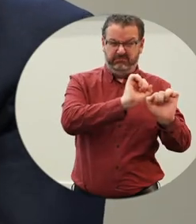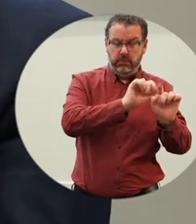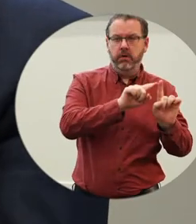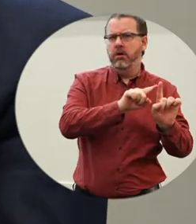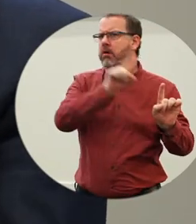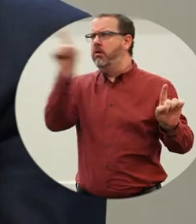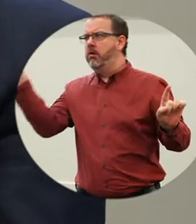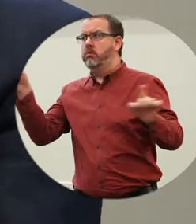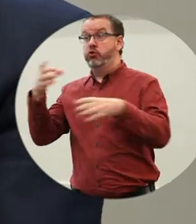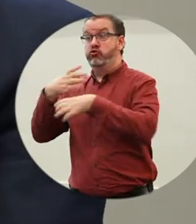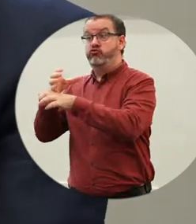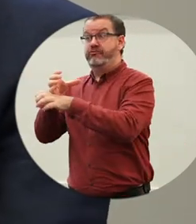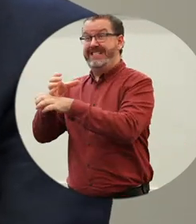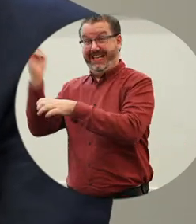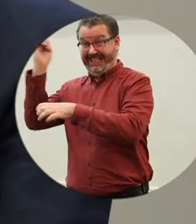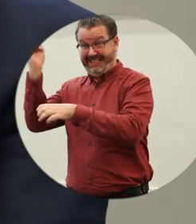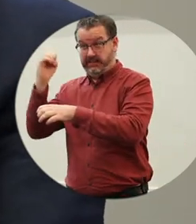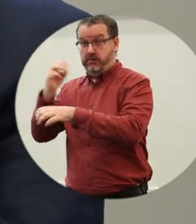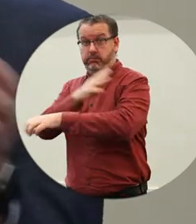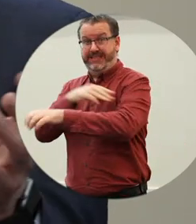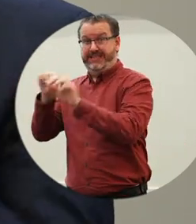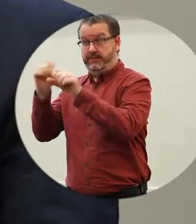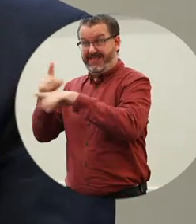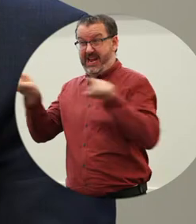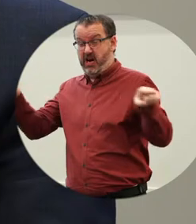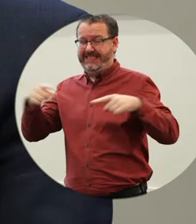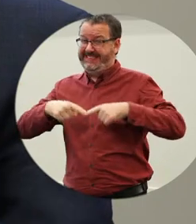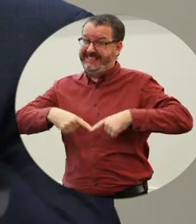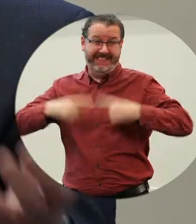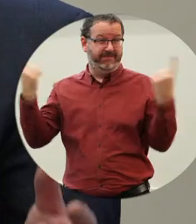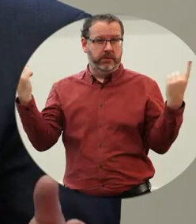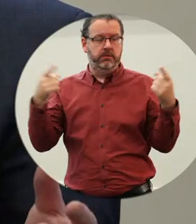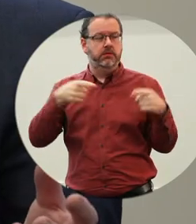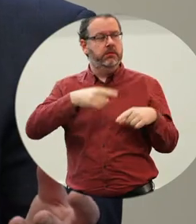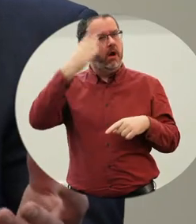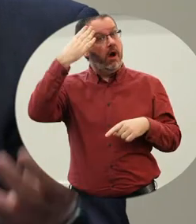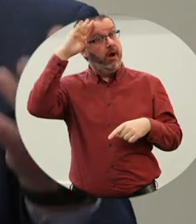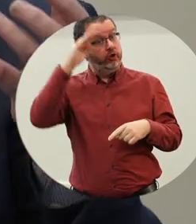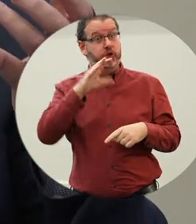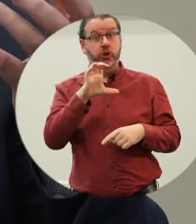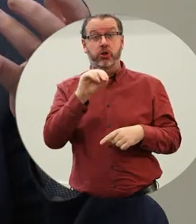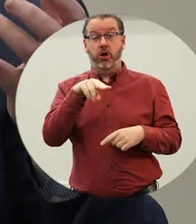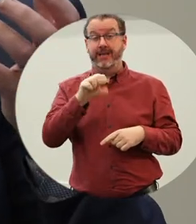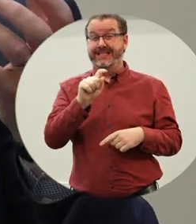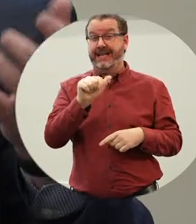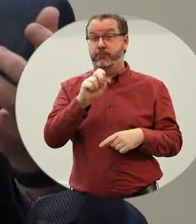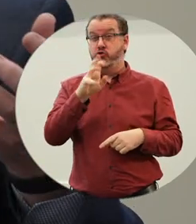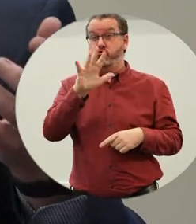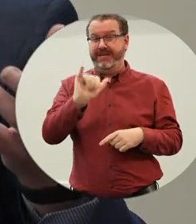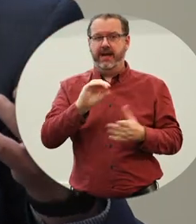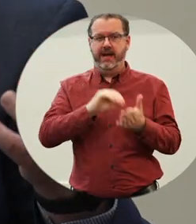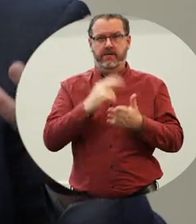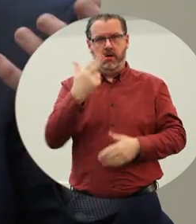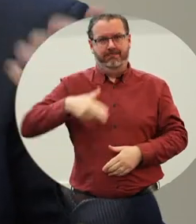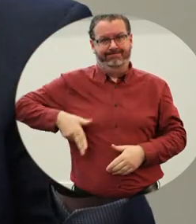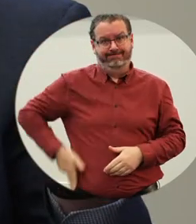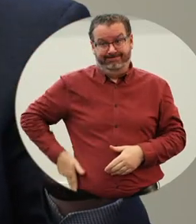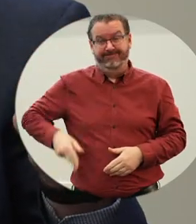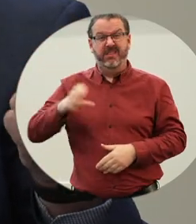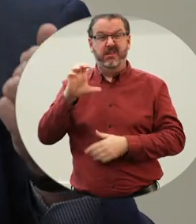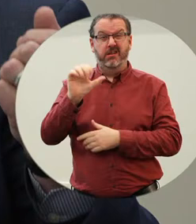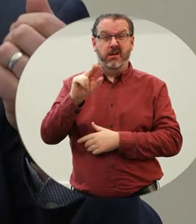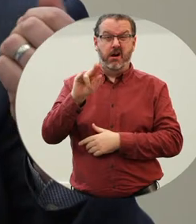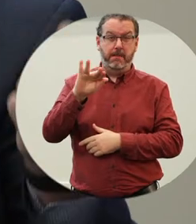could not have been greater, because the constabulary, the Irish constabulary, were armed. Every man had a carbine, a